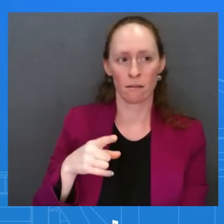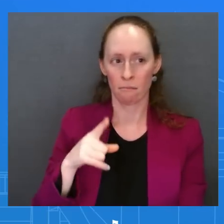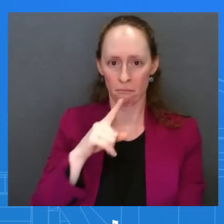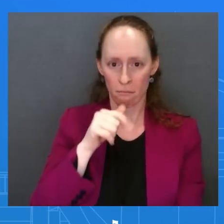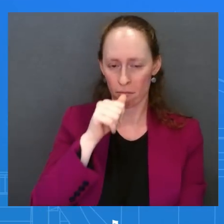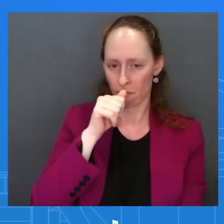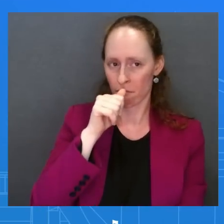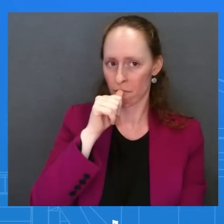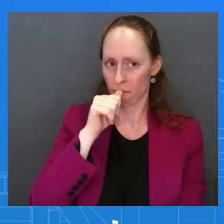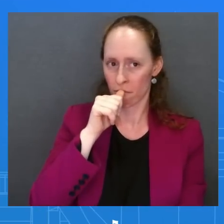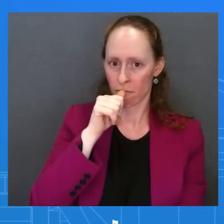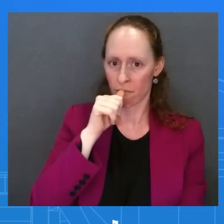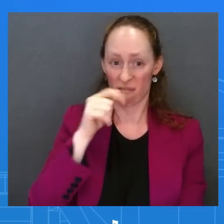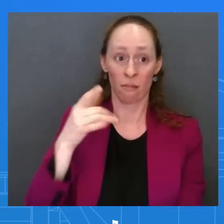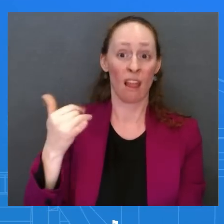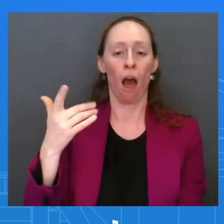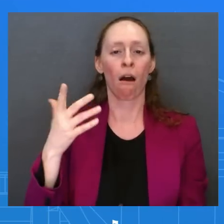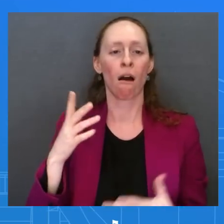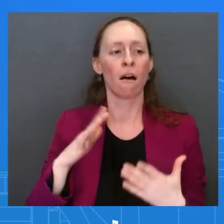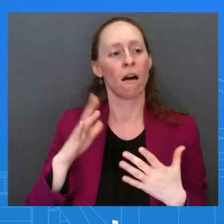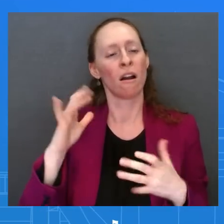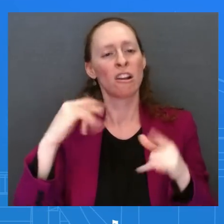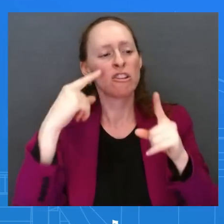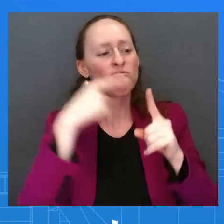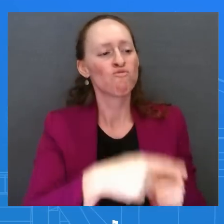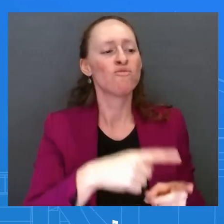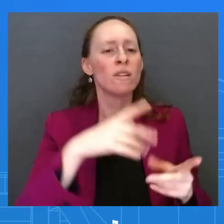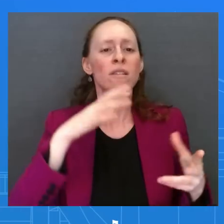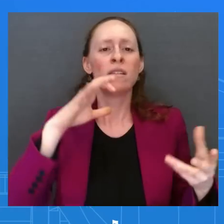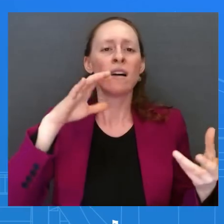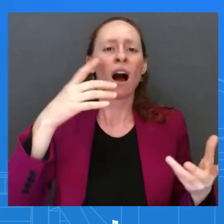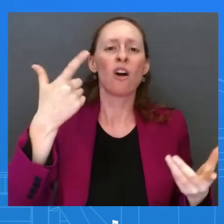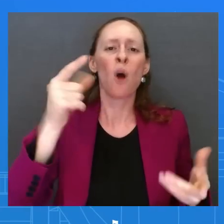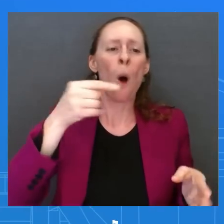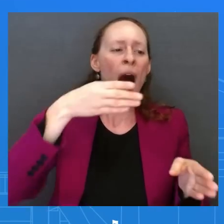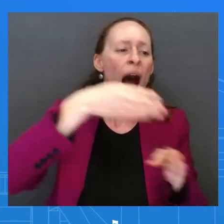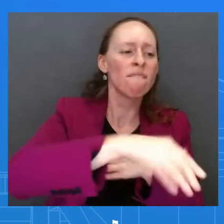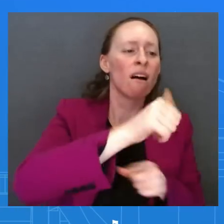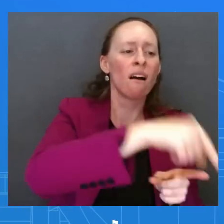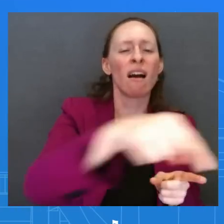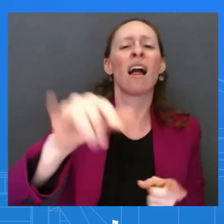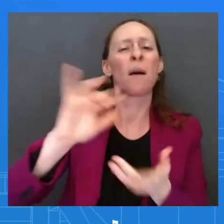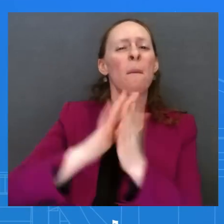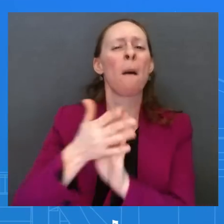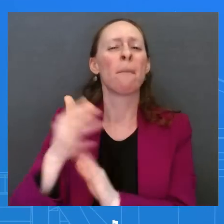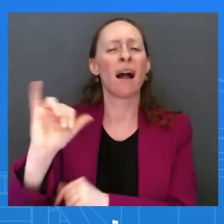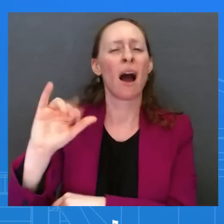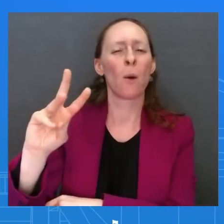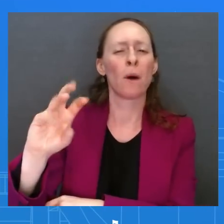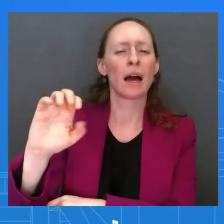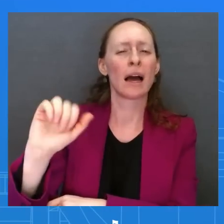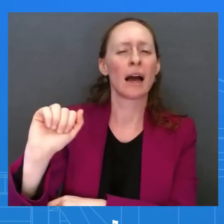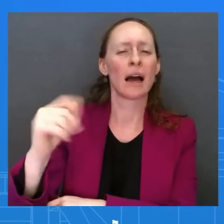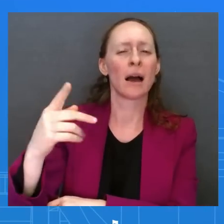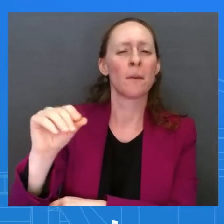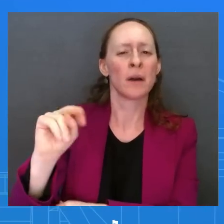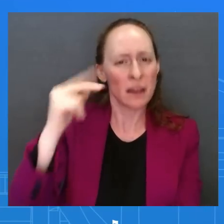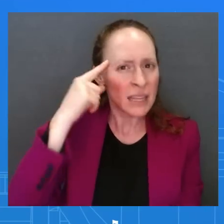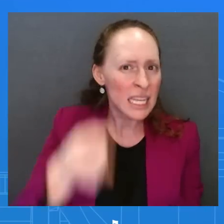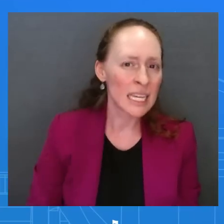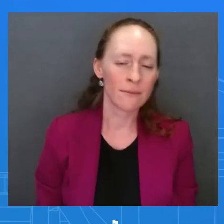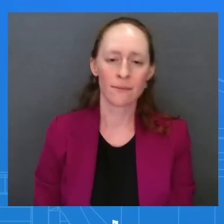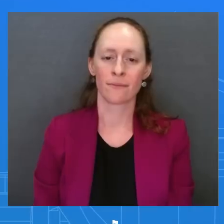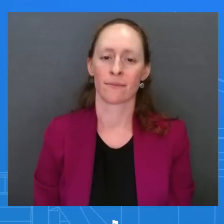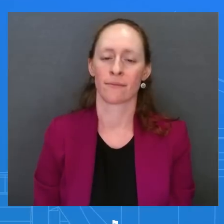respects the Department of Justice independence. He respects the rule of law. And that is what you're going to see under